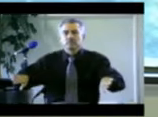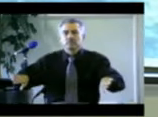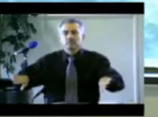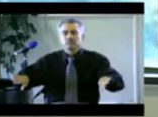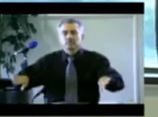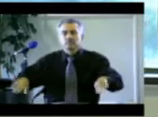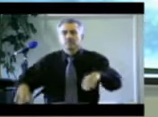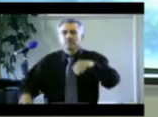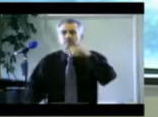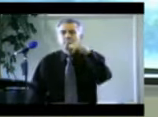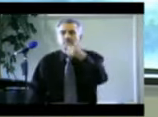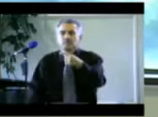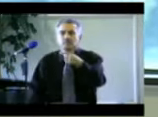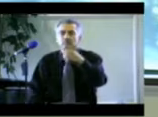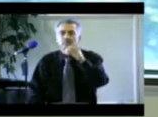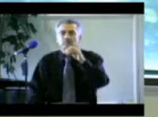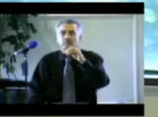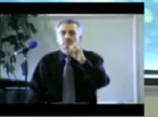Goshen.